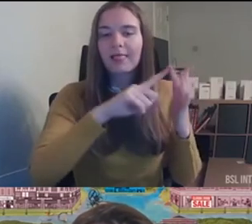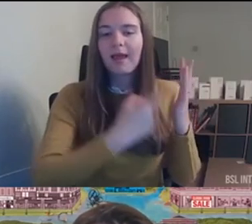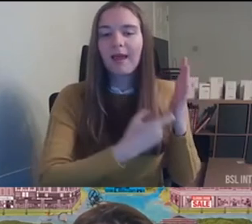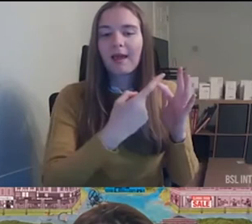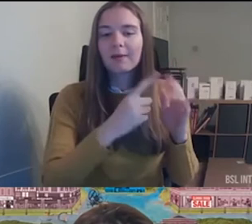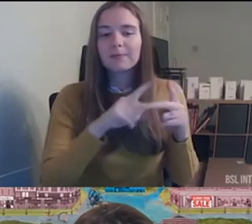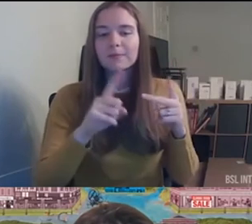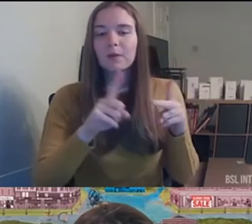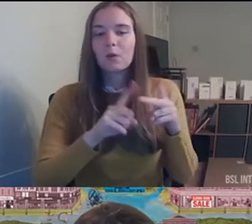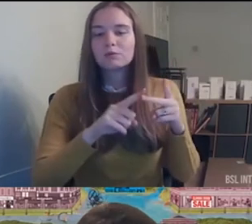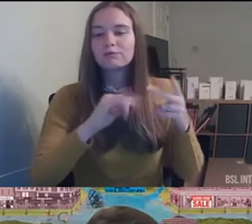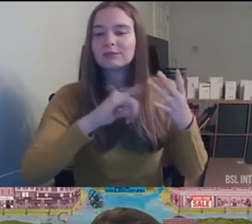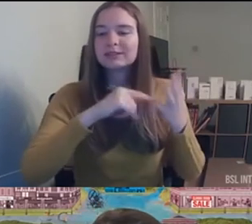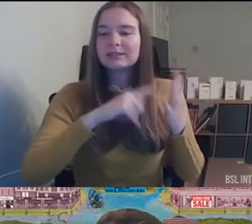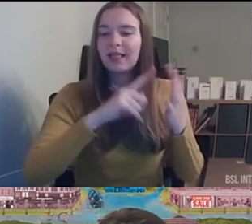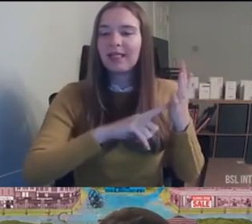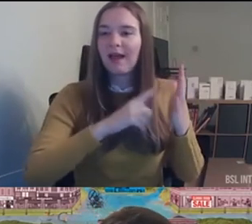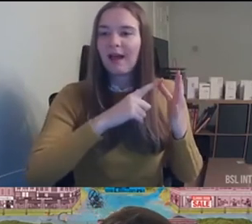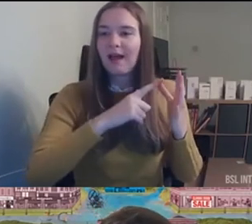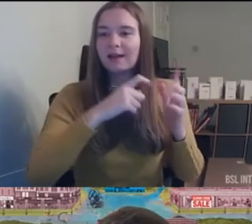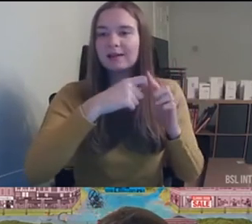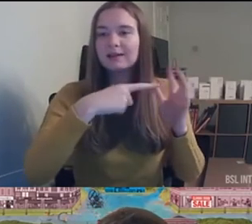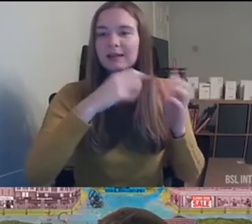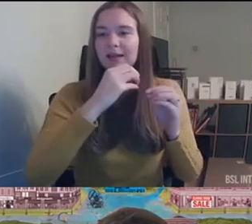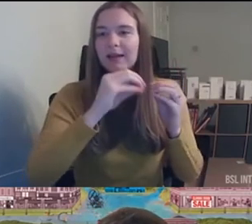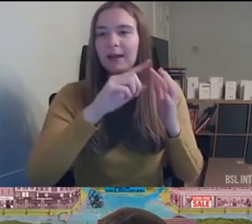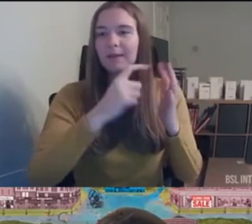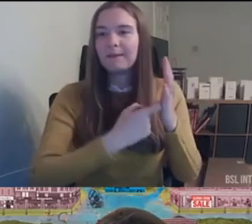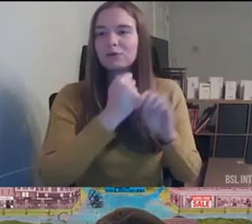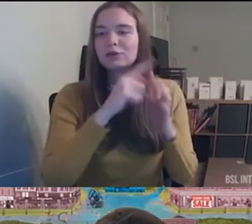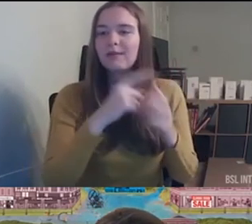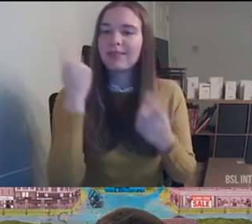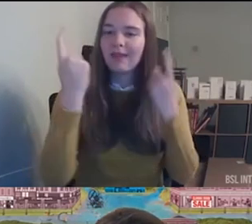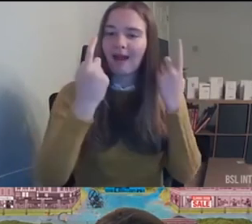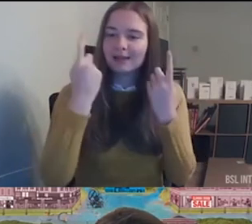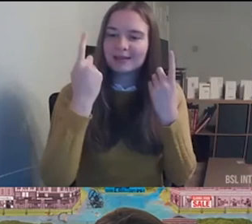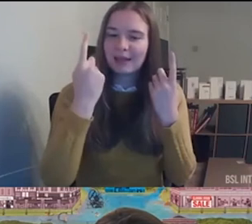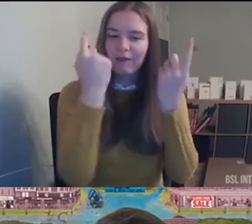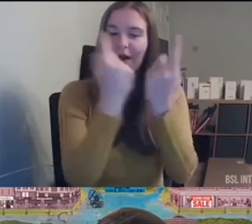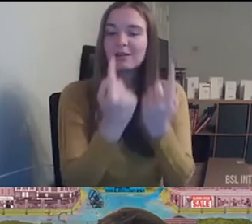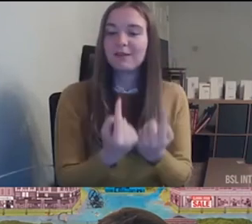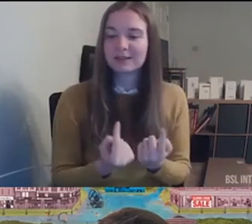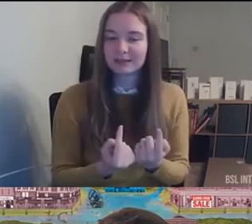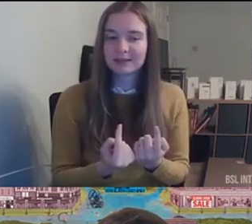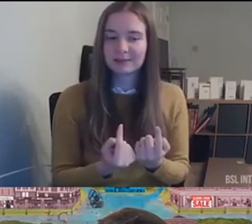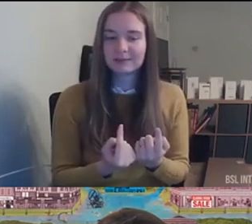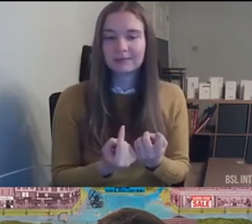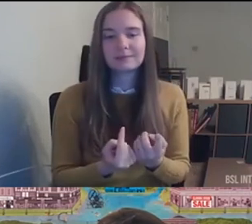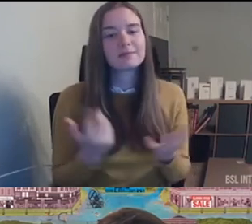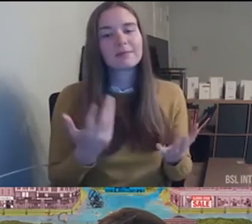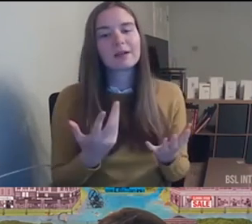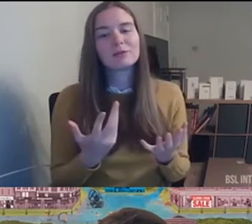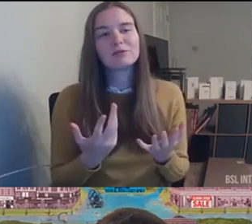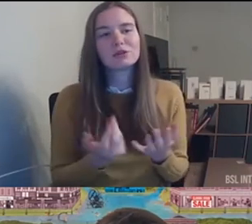Cabergé is this sort of idea of the artifact and sort of rarefying